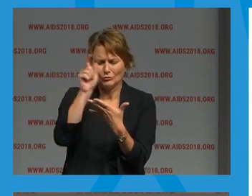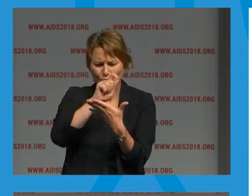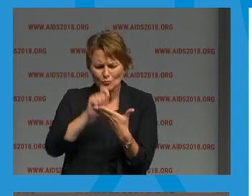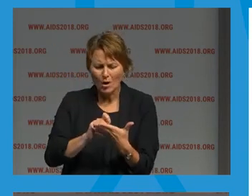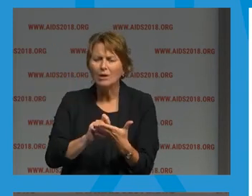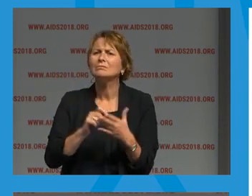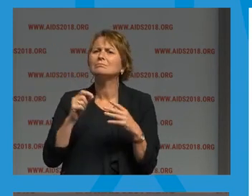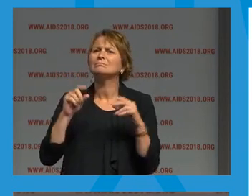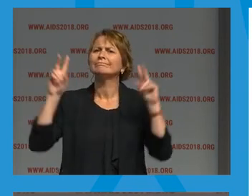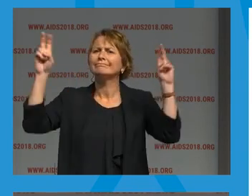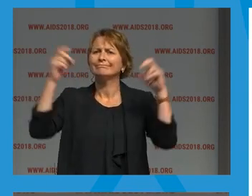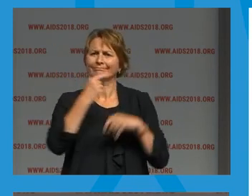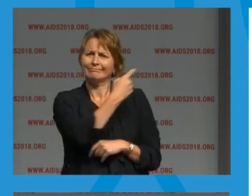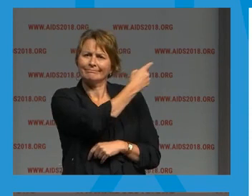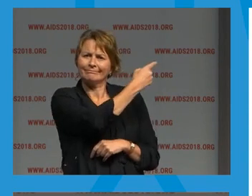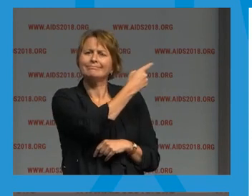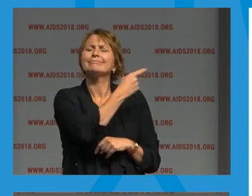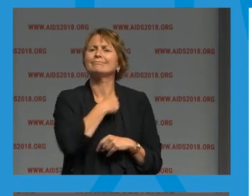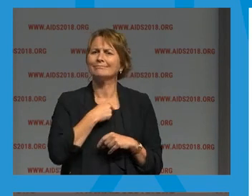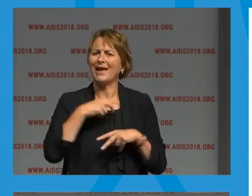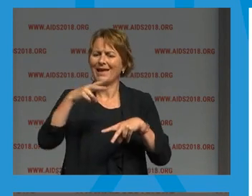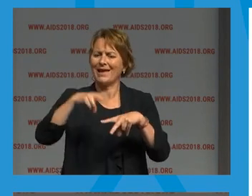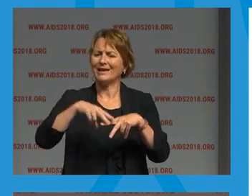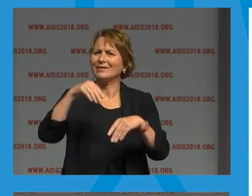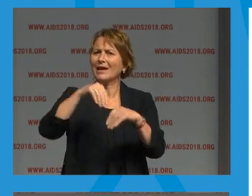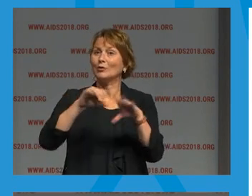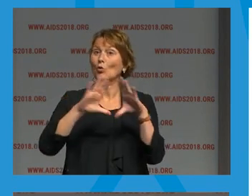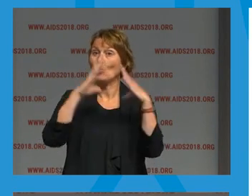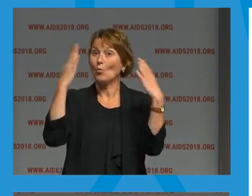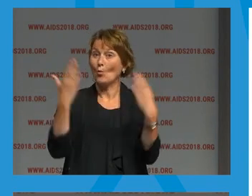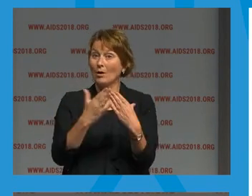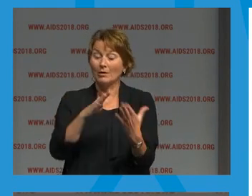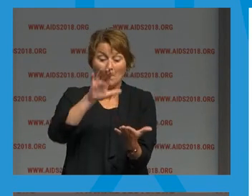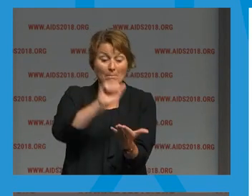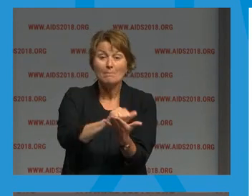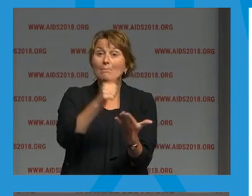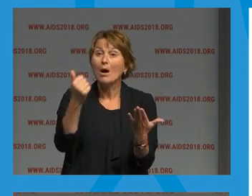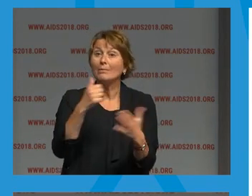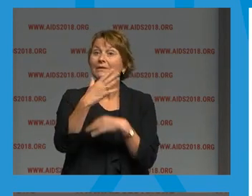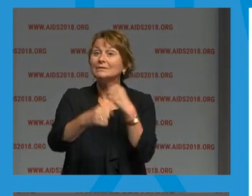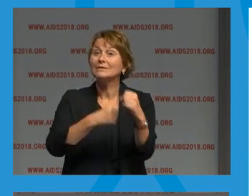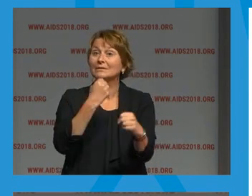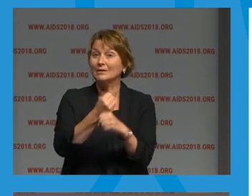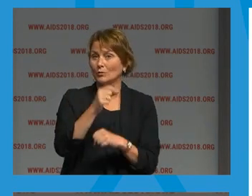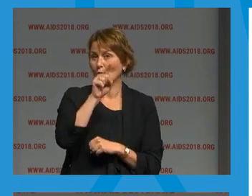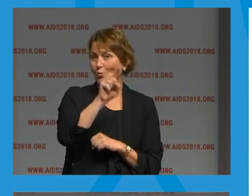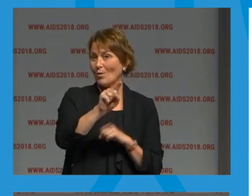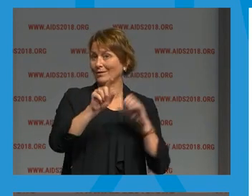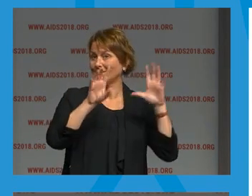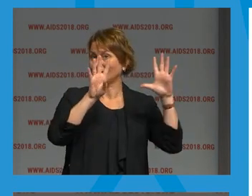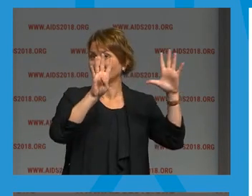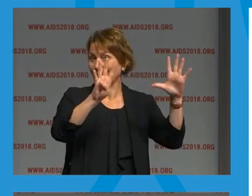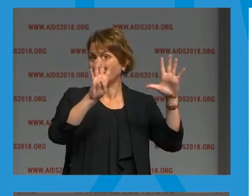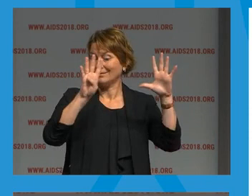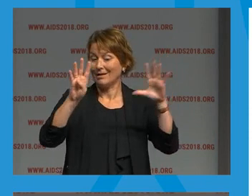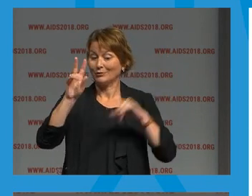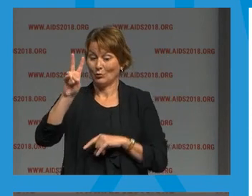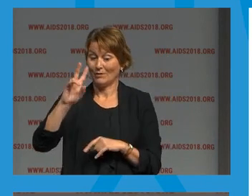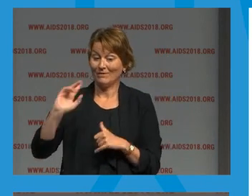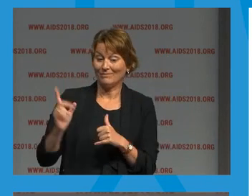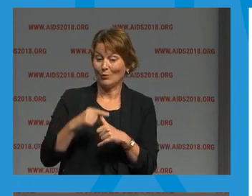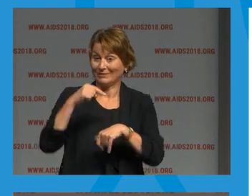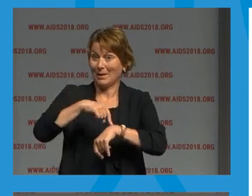World, interestingly, published in 1992, when the last AIDS conference was here, and before